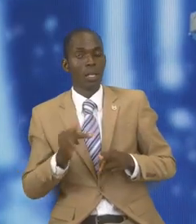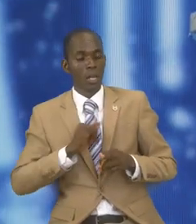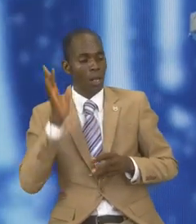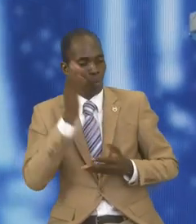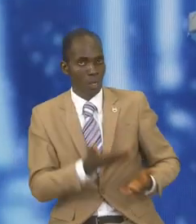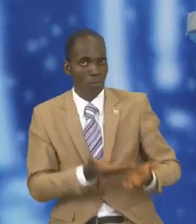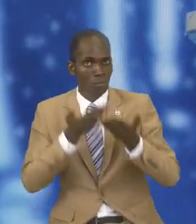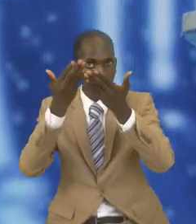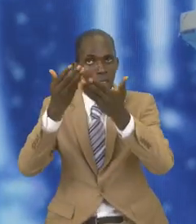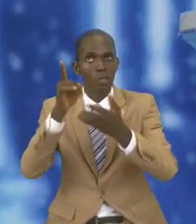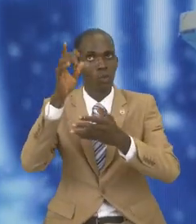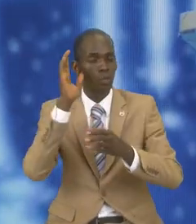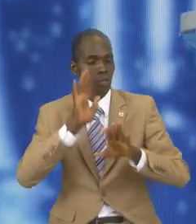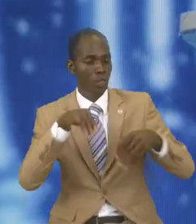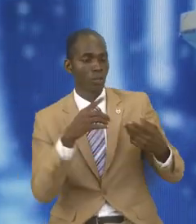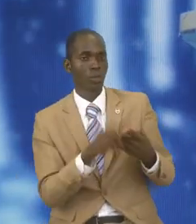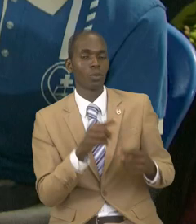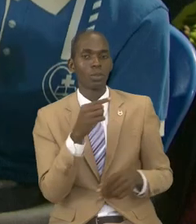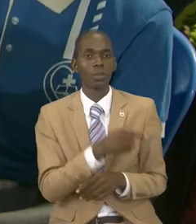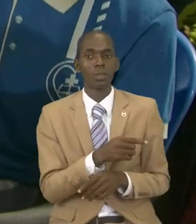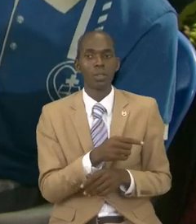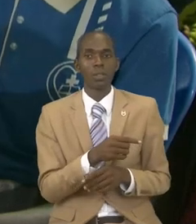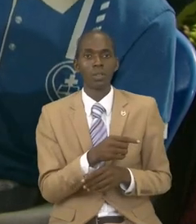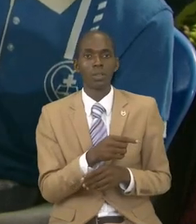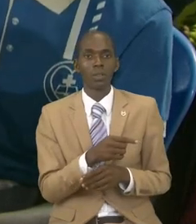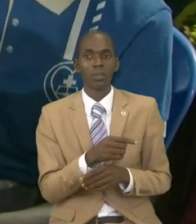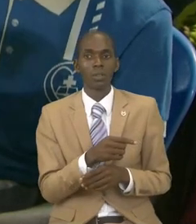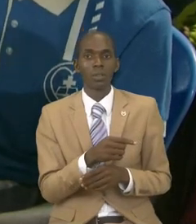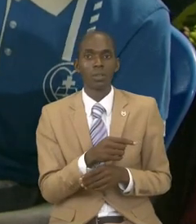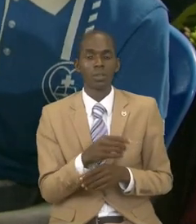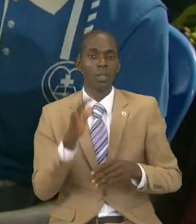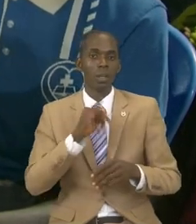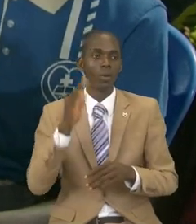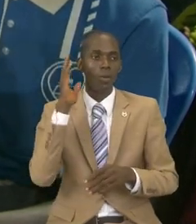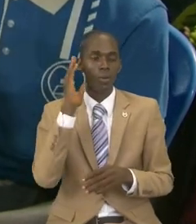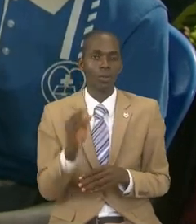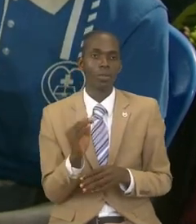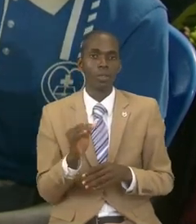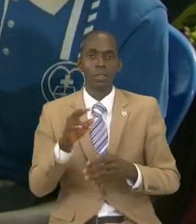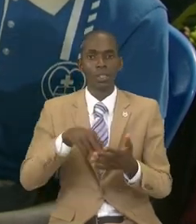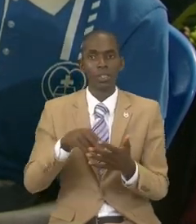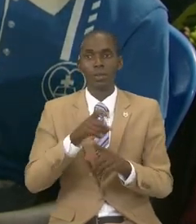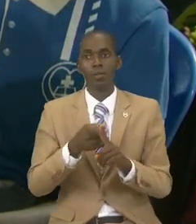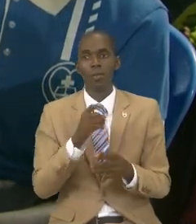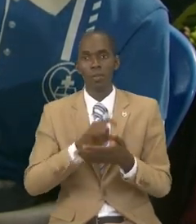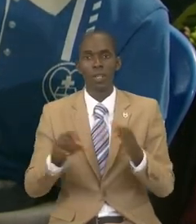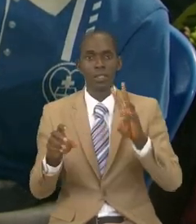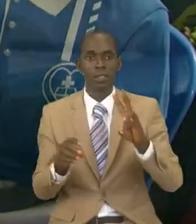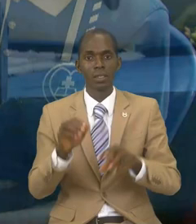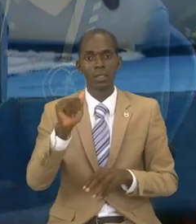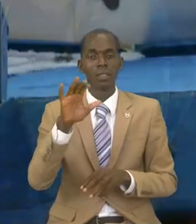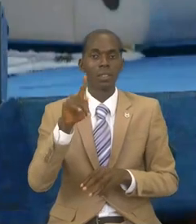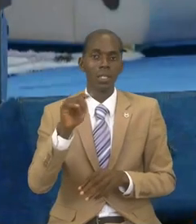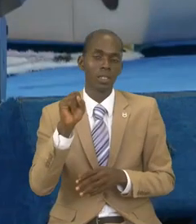him. And the Father will give it to you tonight. In Acts chapter 3, I'm reading from verse 6, Acts chapter 3, verse